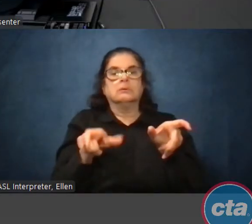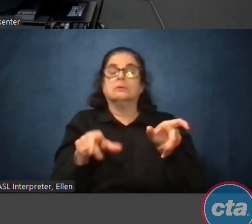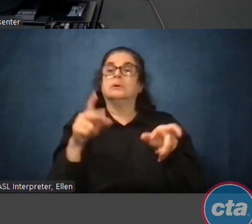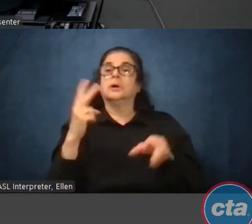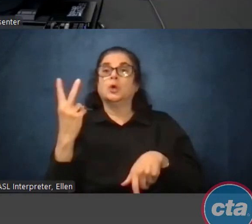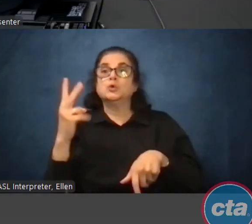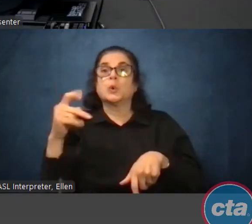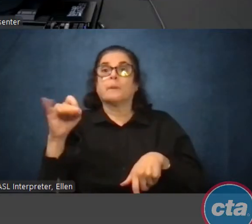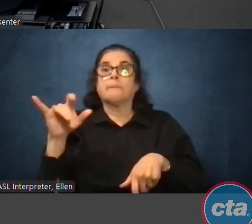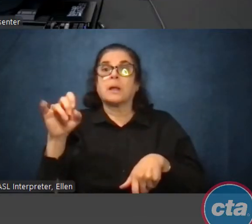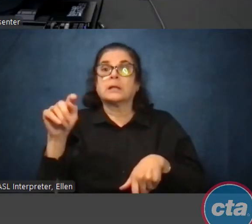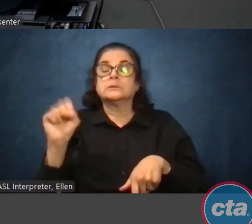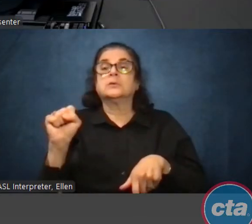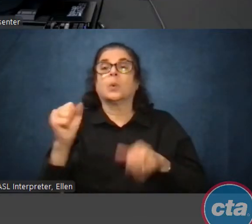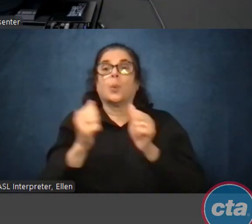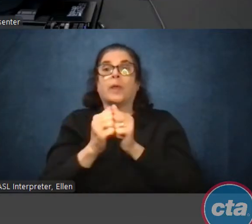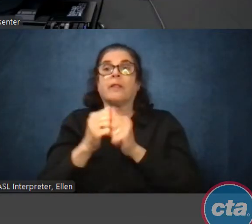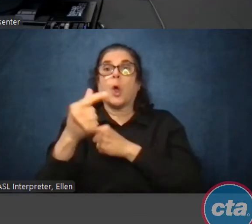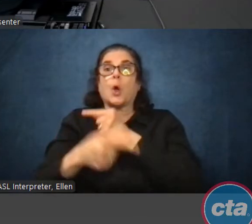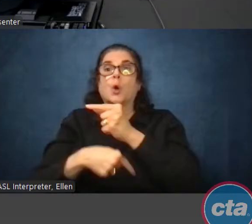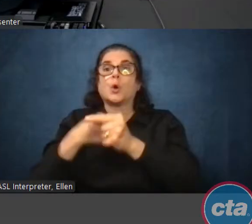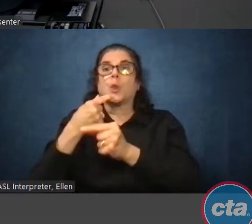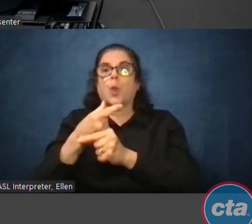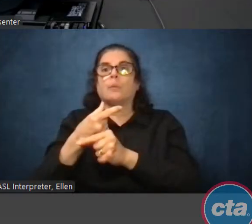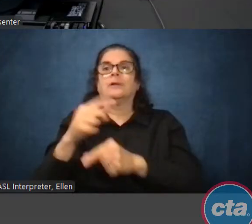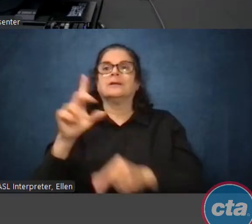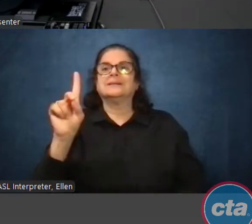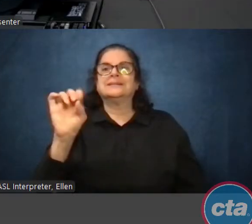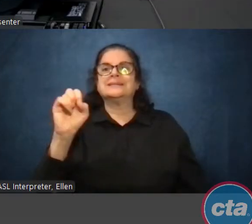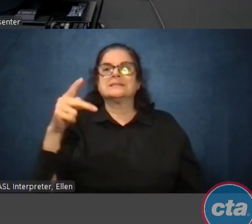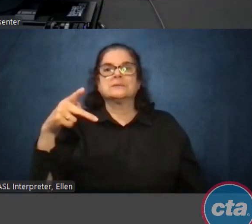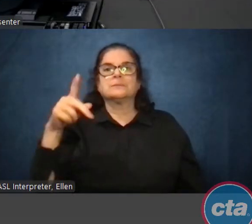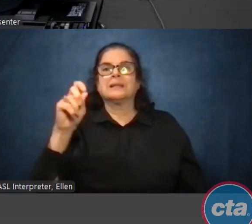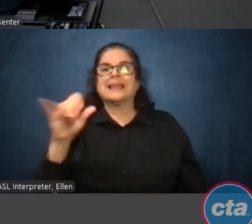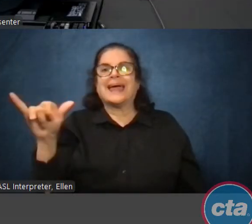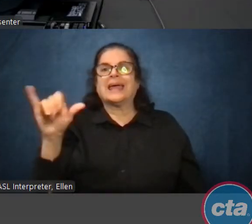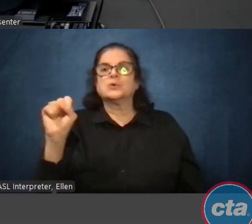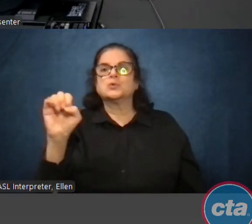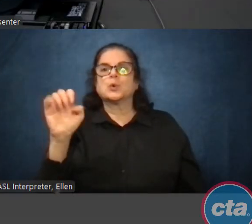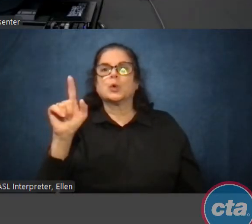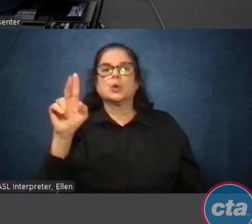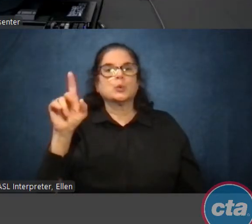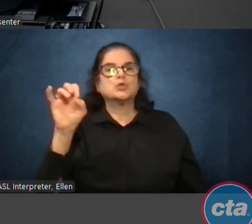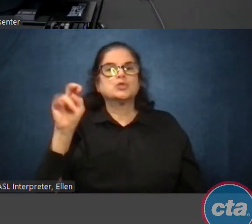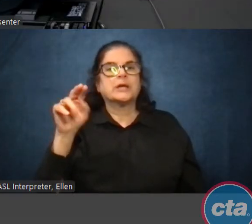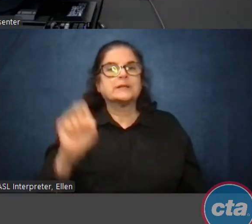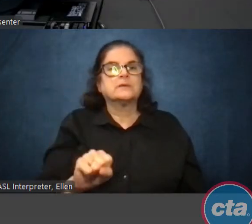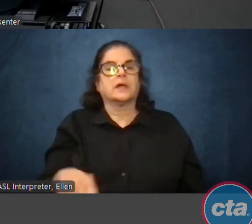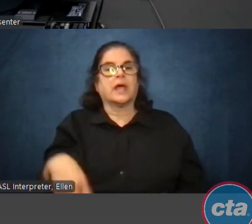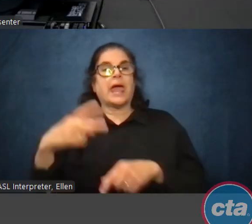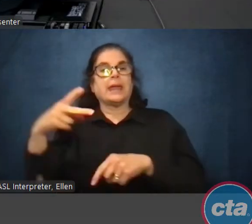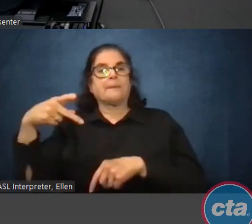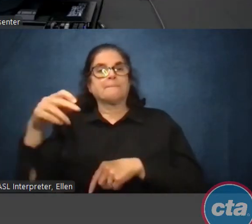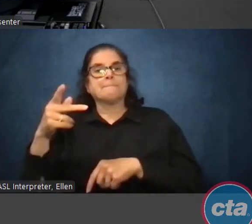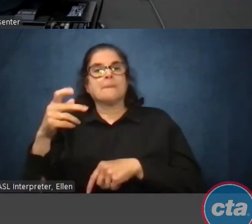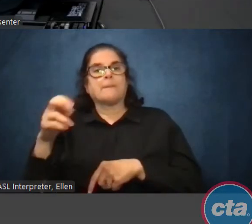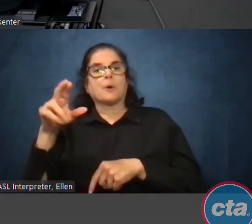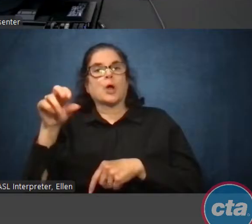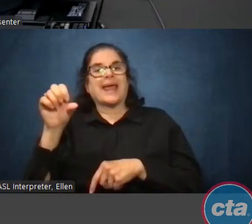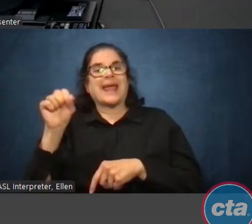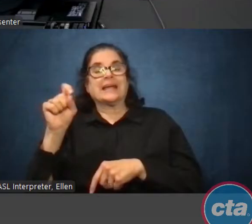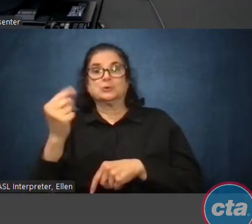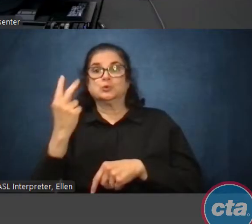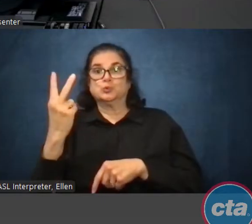with Global Display Solutions and Papercast. These are two vendors. They provide devices all over the world, both